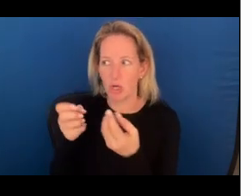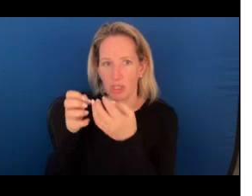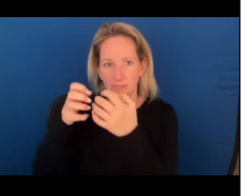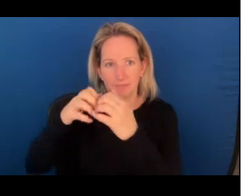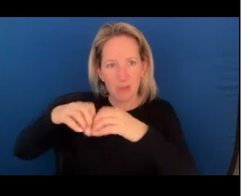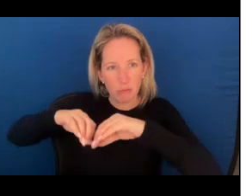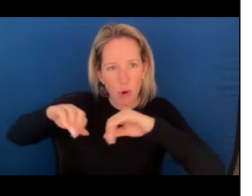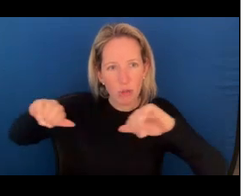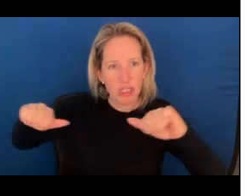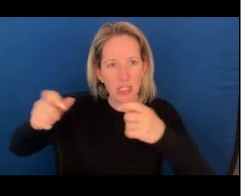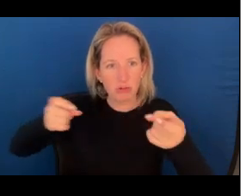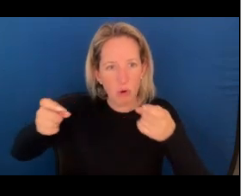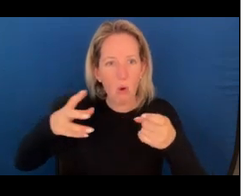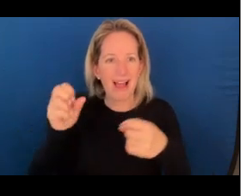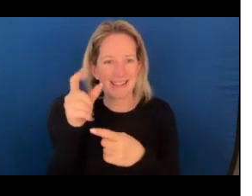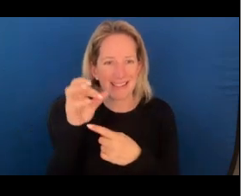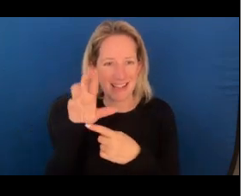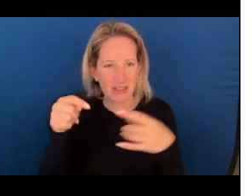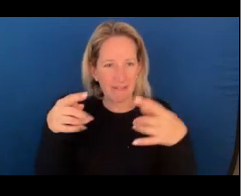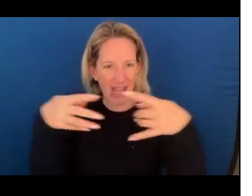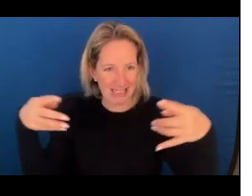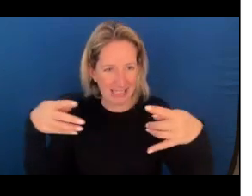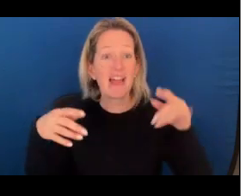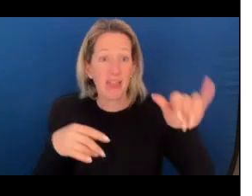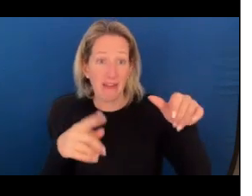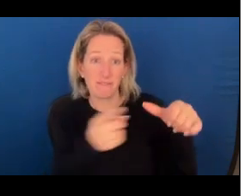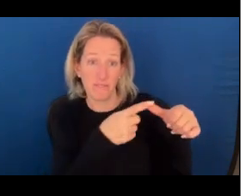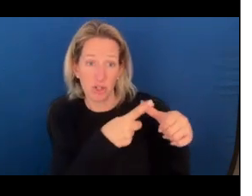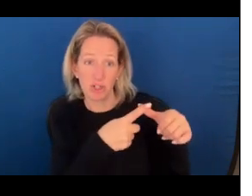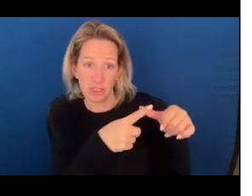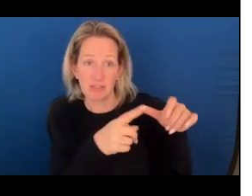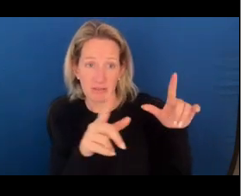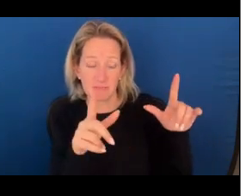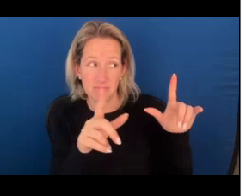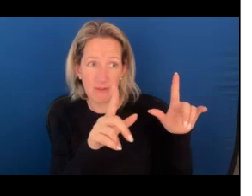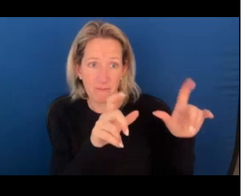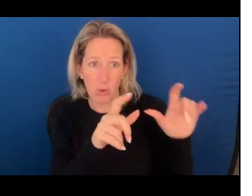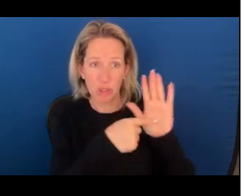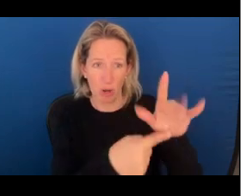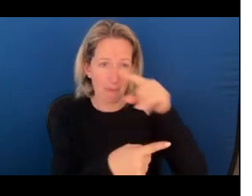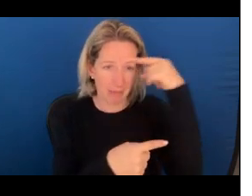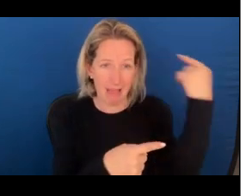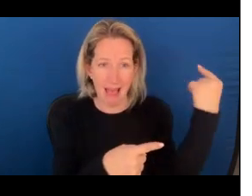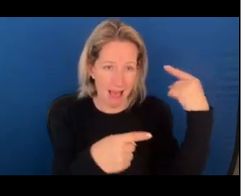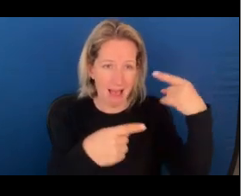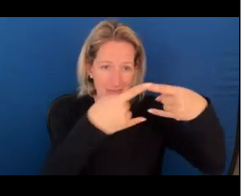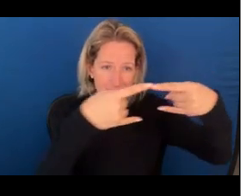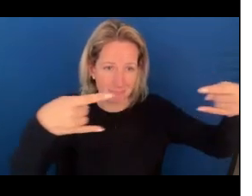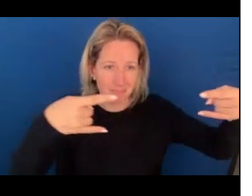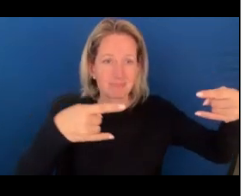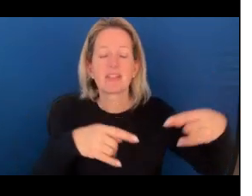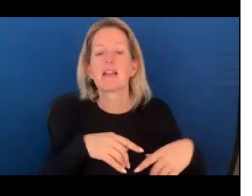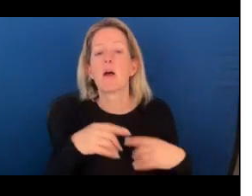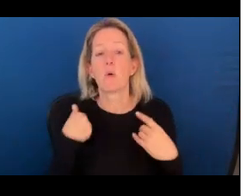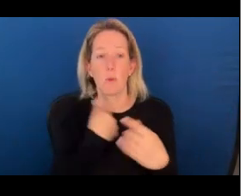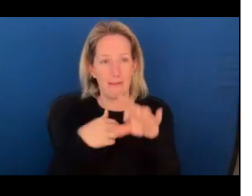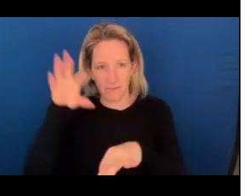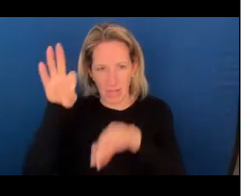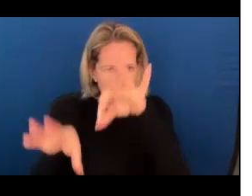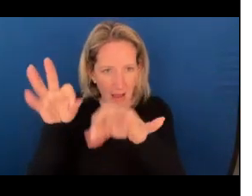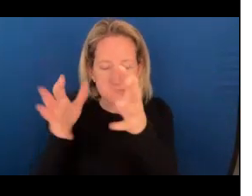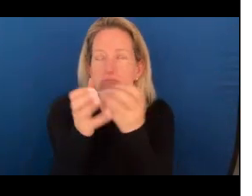silt fencing. So like that first photo that I showed you. We found a bunch of different materials. There's tons of this stuff out